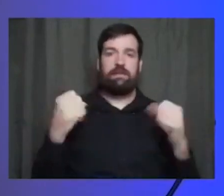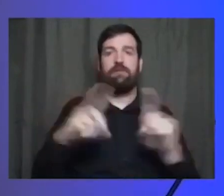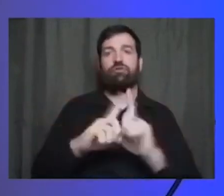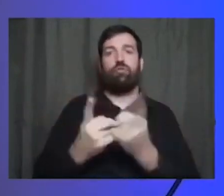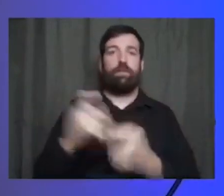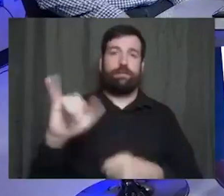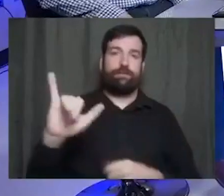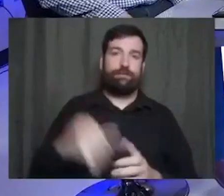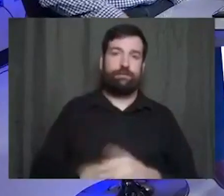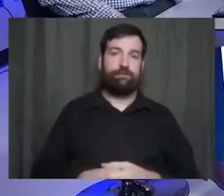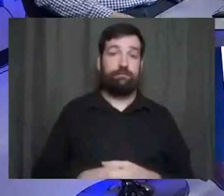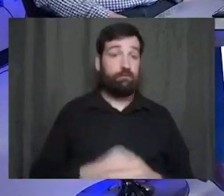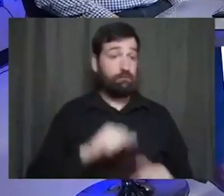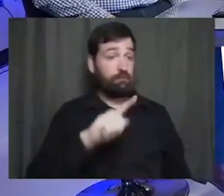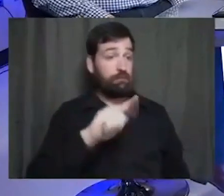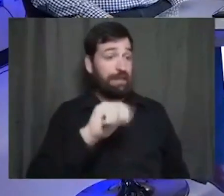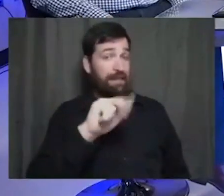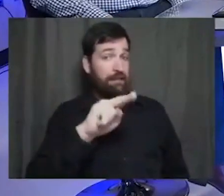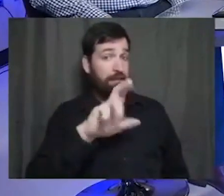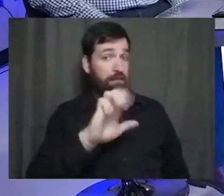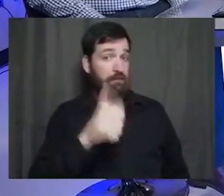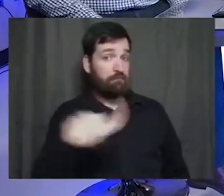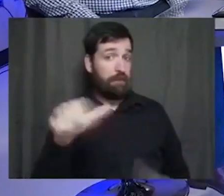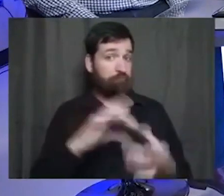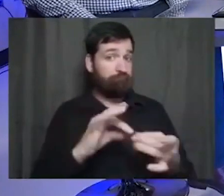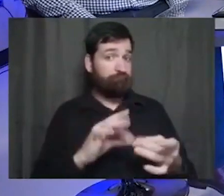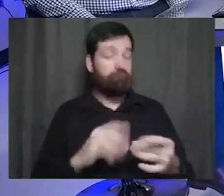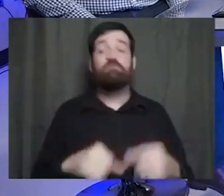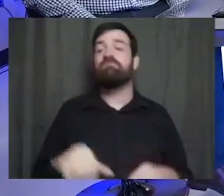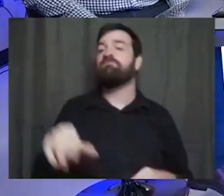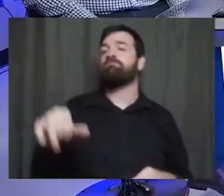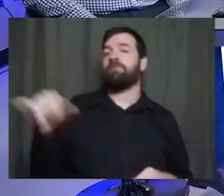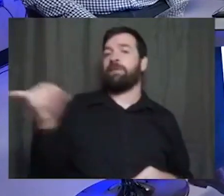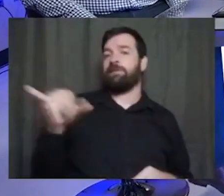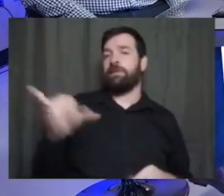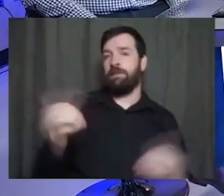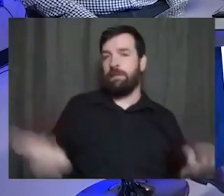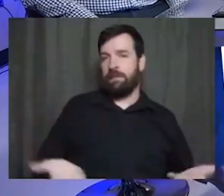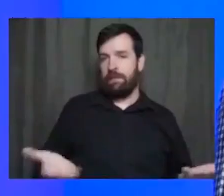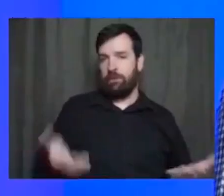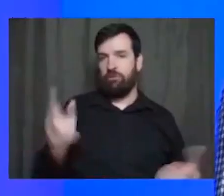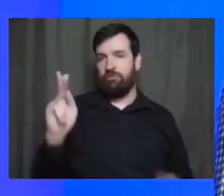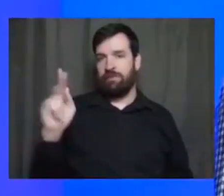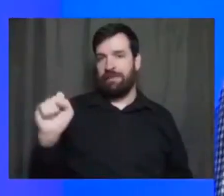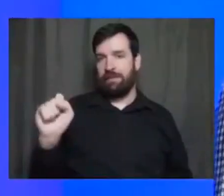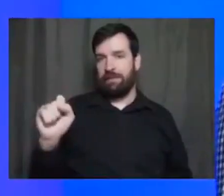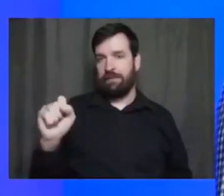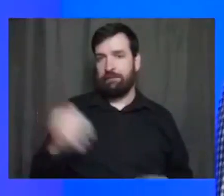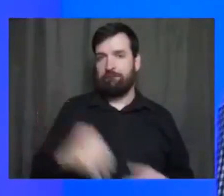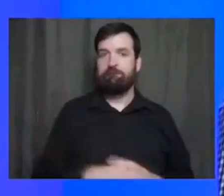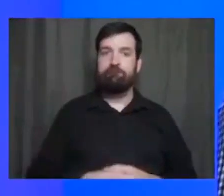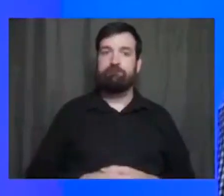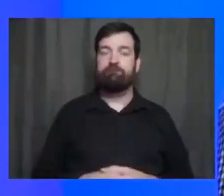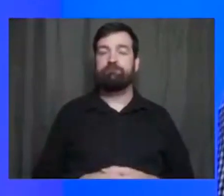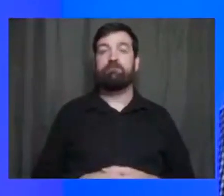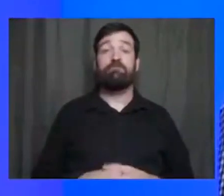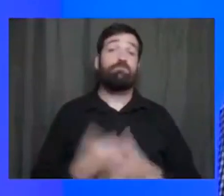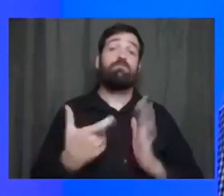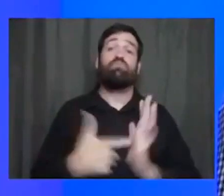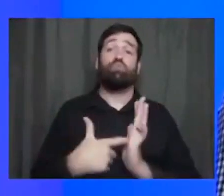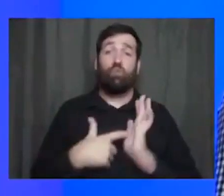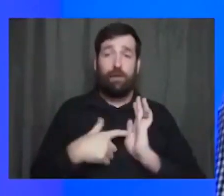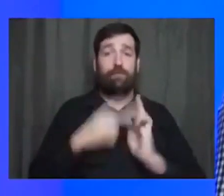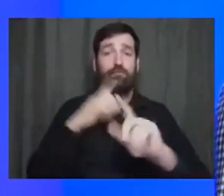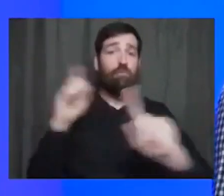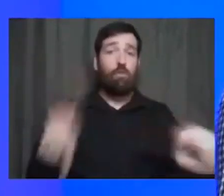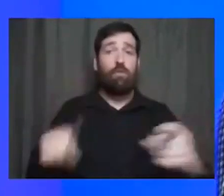Lance, anything about it? Yeah, so same goes for us here on the Kansas side. We are required to report these cases to